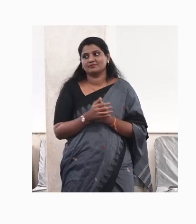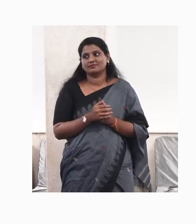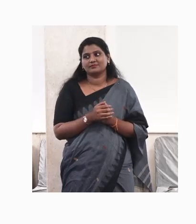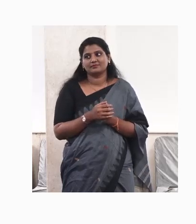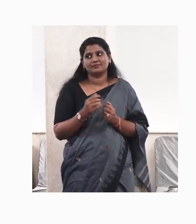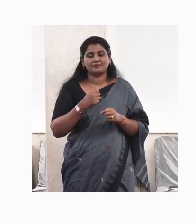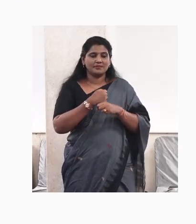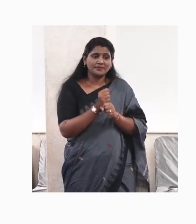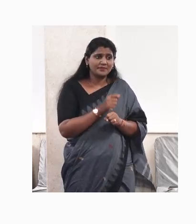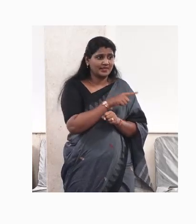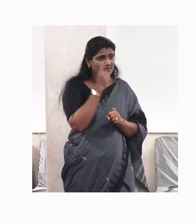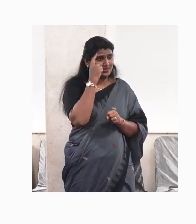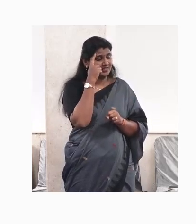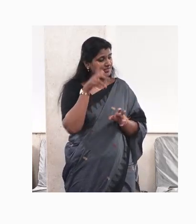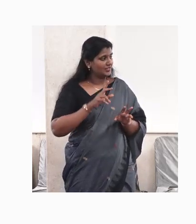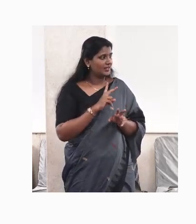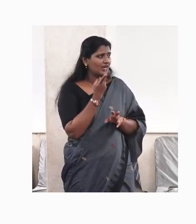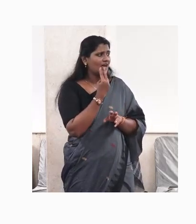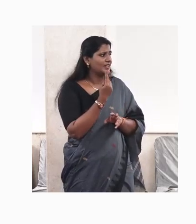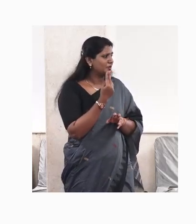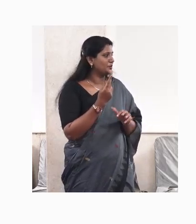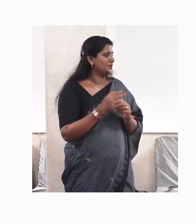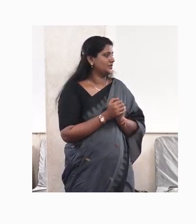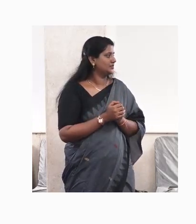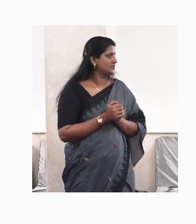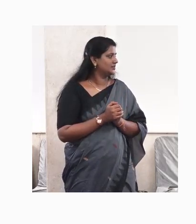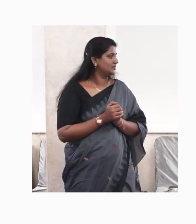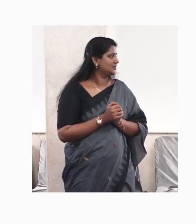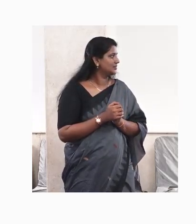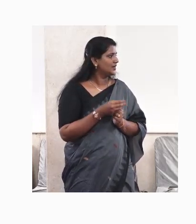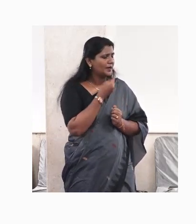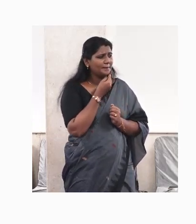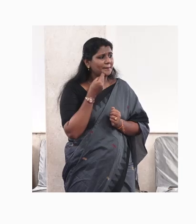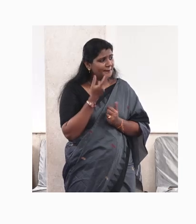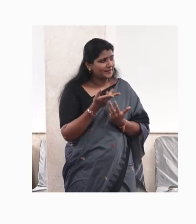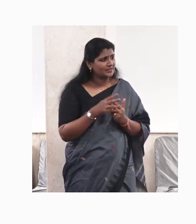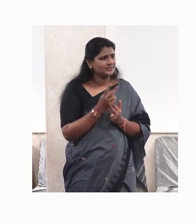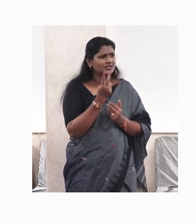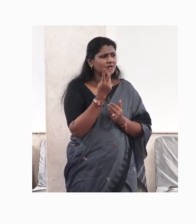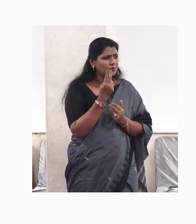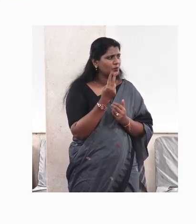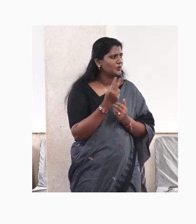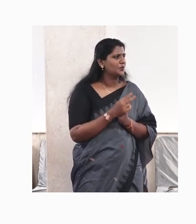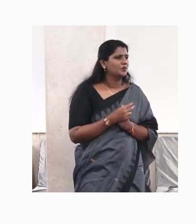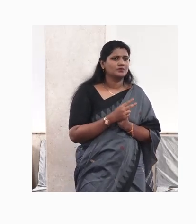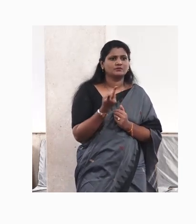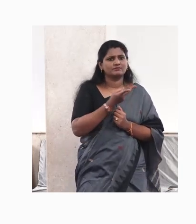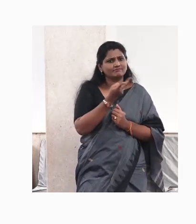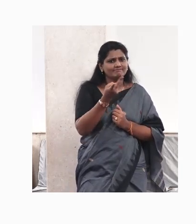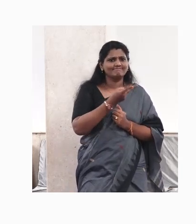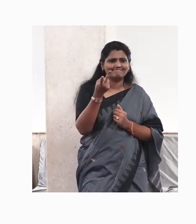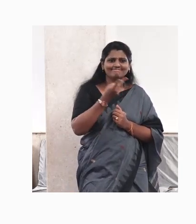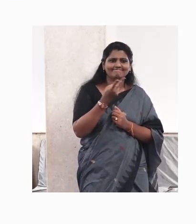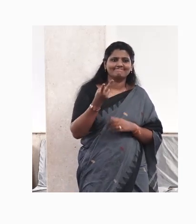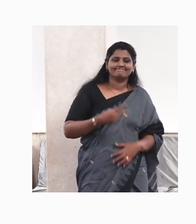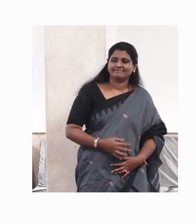make you think about? Just 2 minutes, please. If just two of you, yeah,